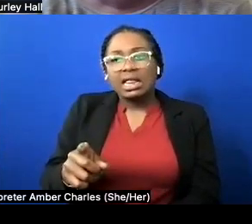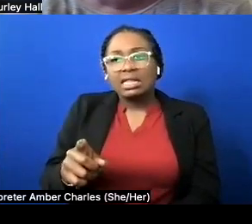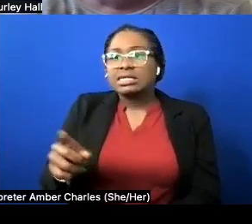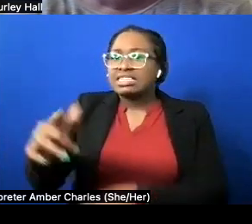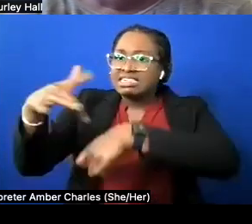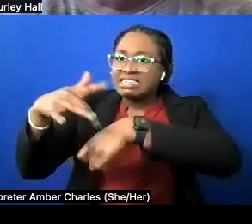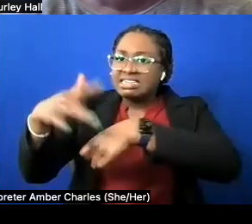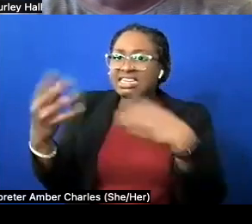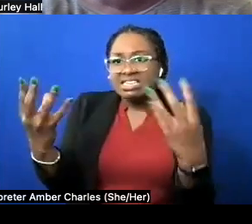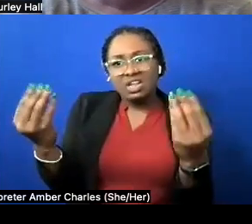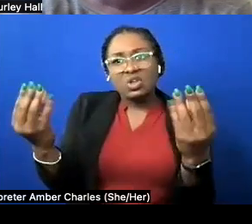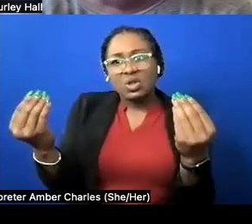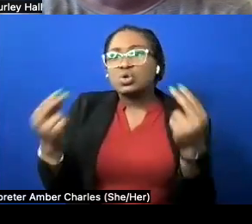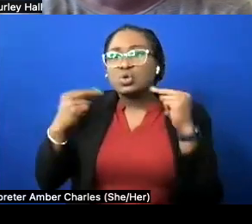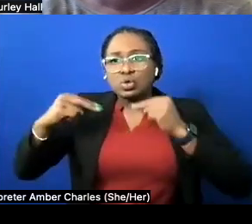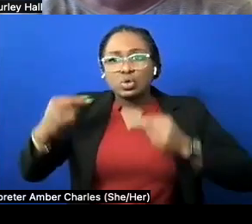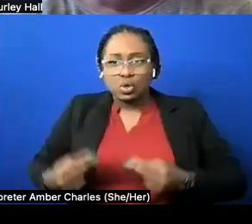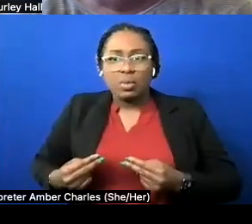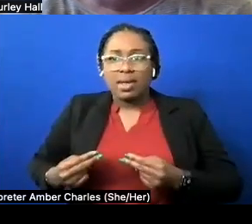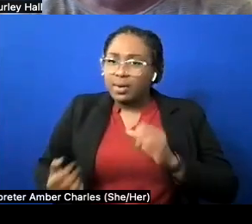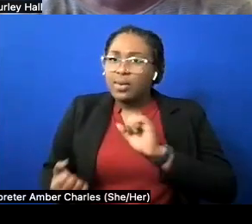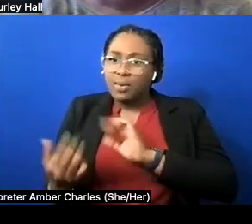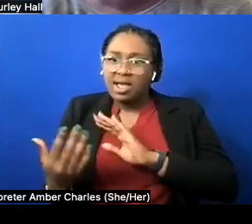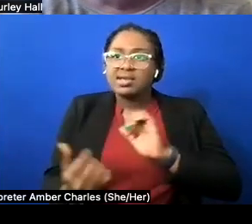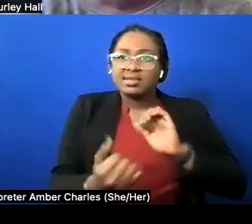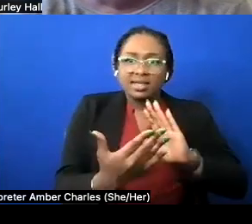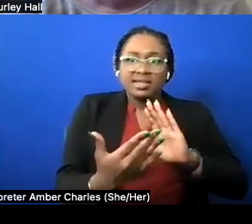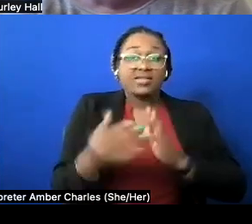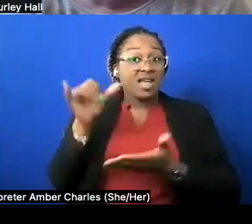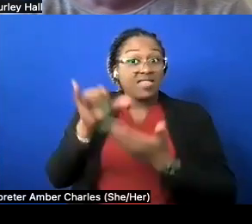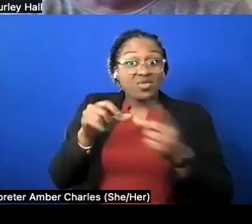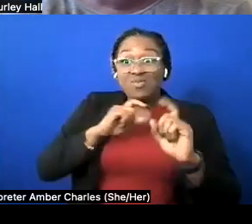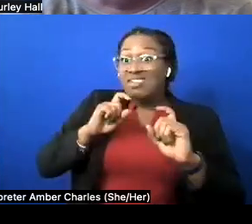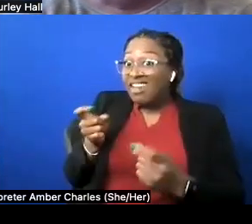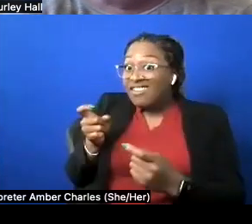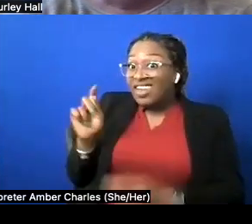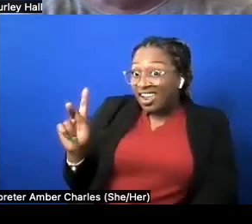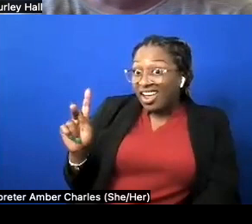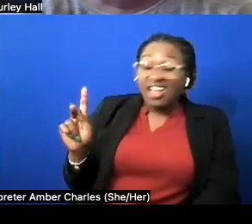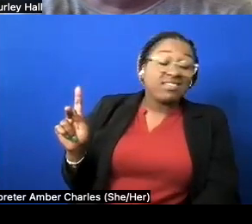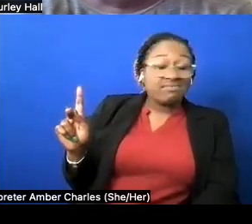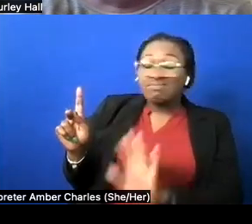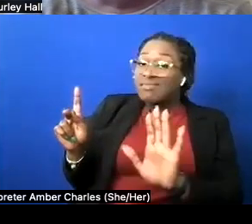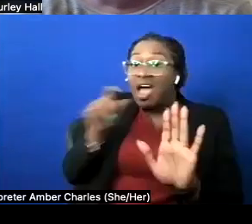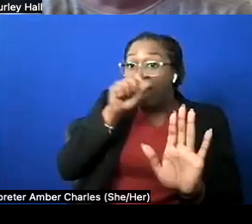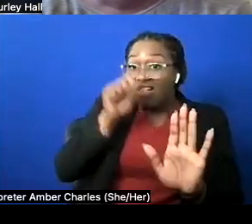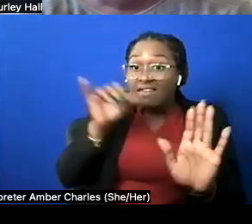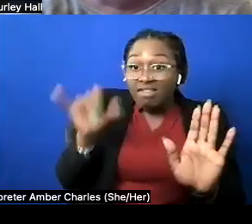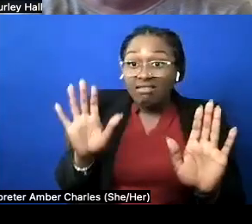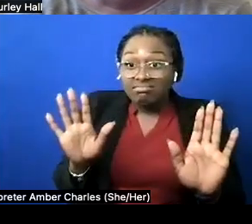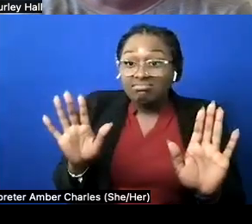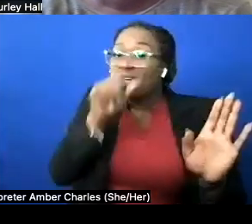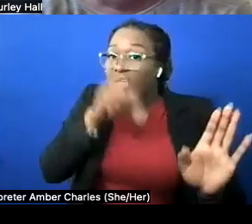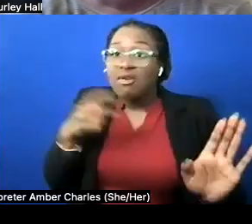tangible human ways. And that's what you'd be given, Kay. And I love that. I love that